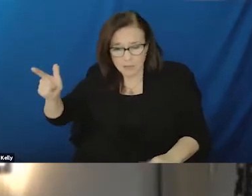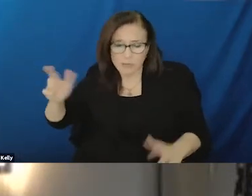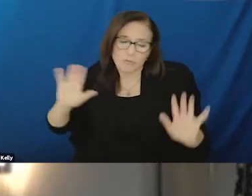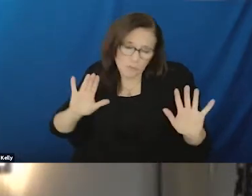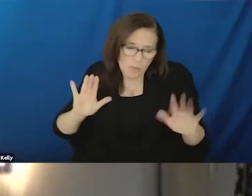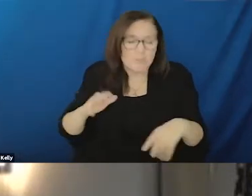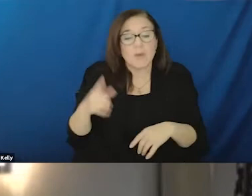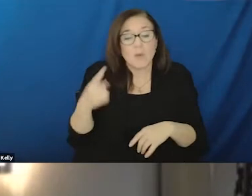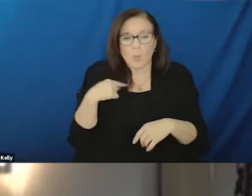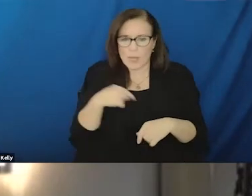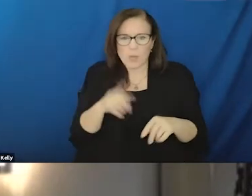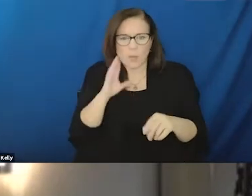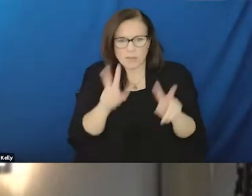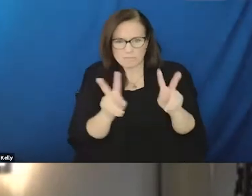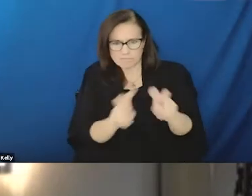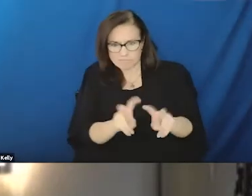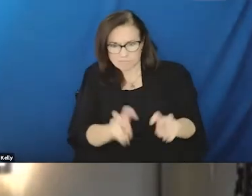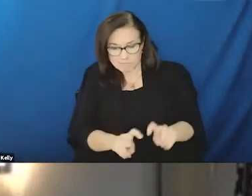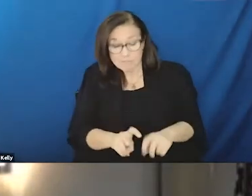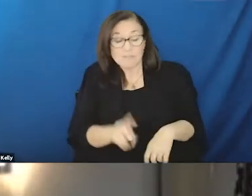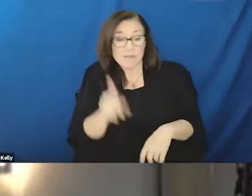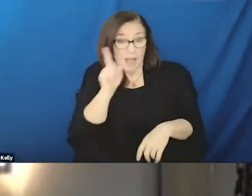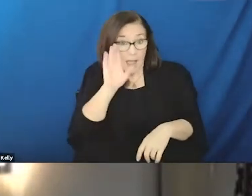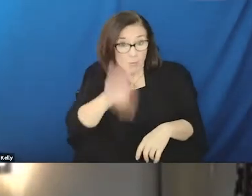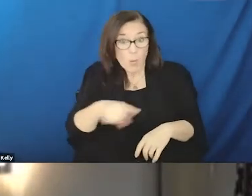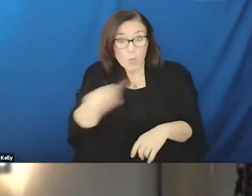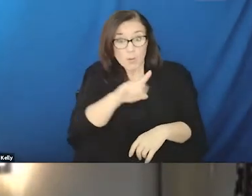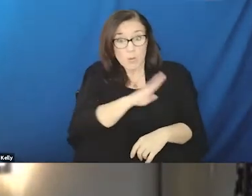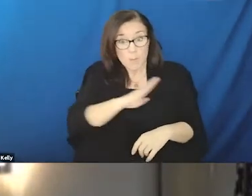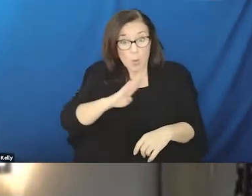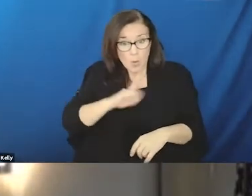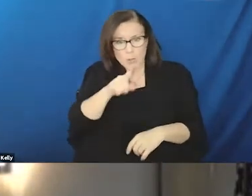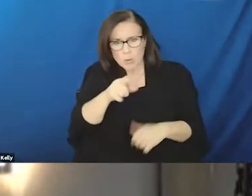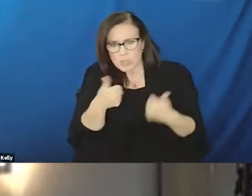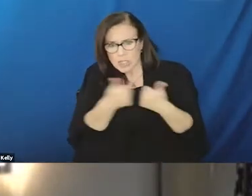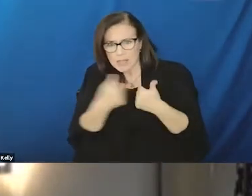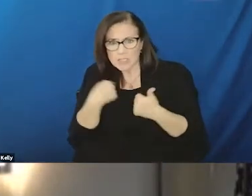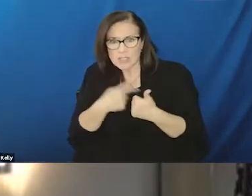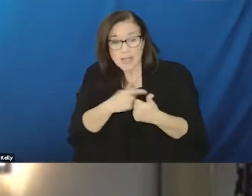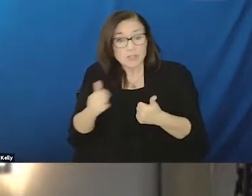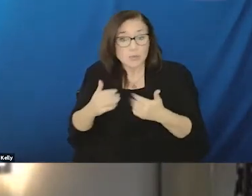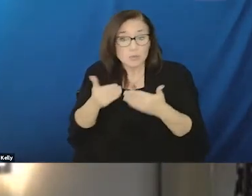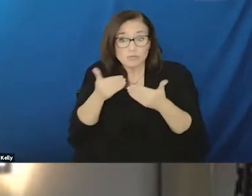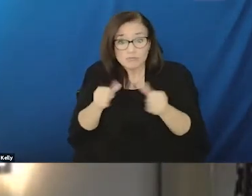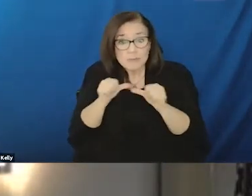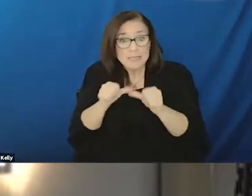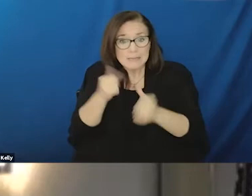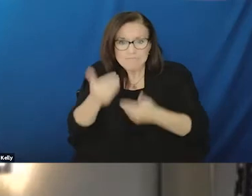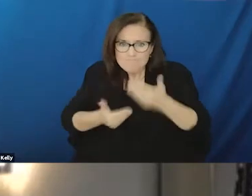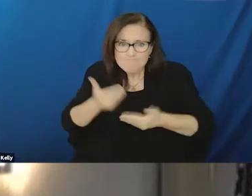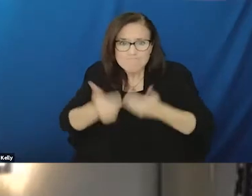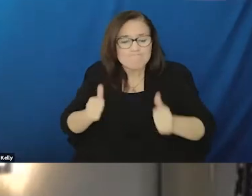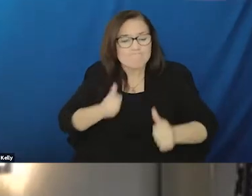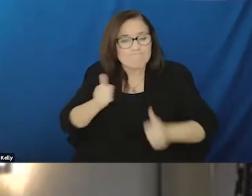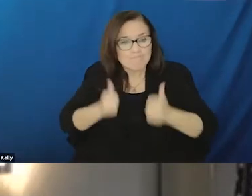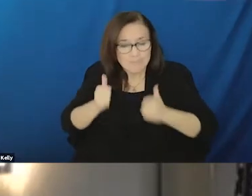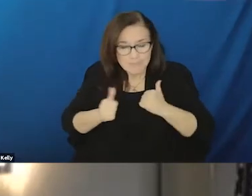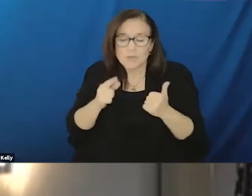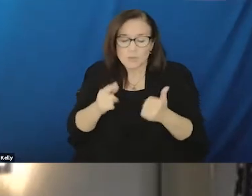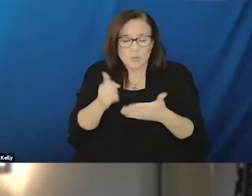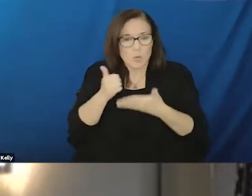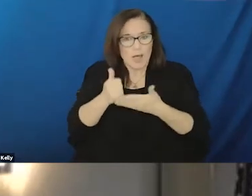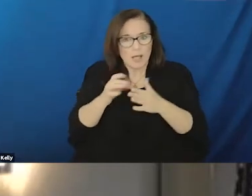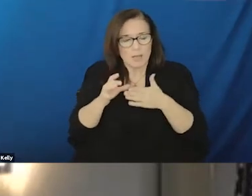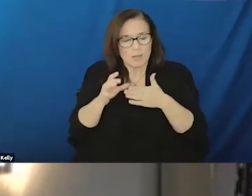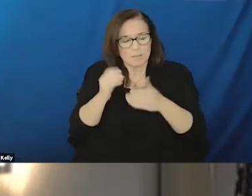you challenge us to keep moving and beyond target, we do the same with our California state level folks to help keep things moving. We all